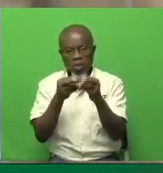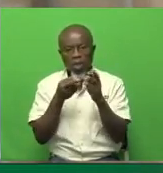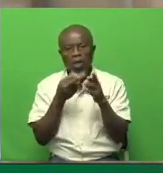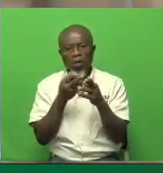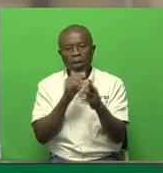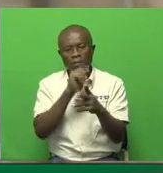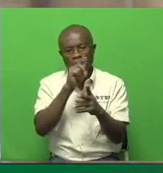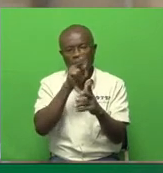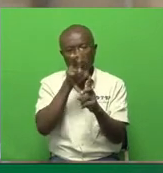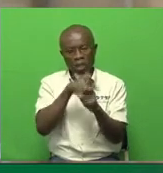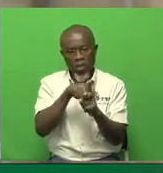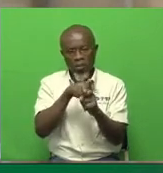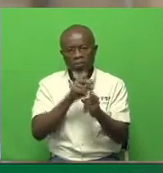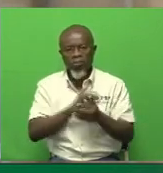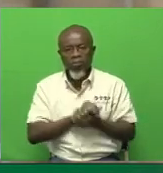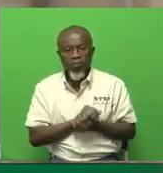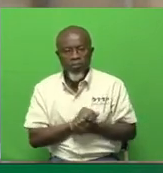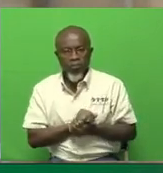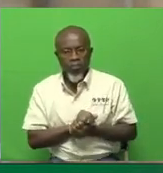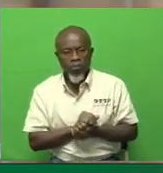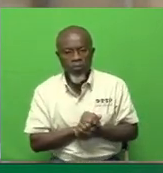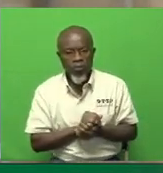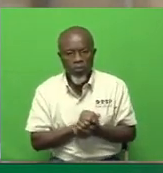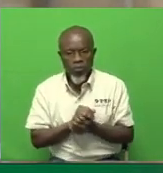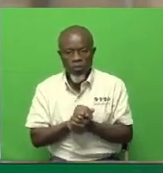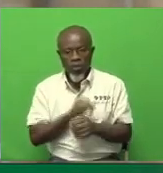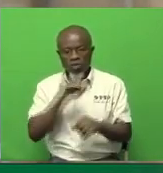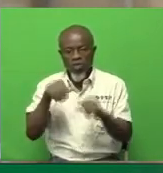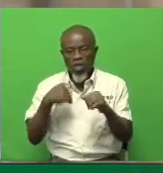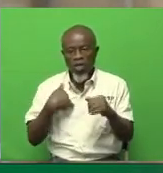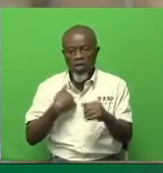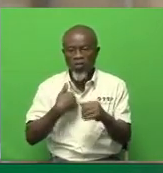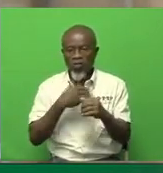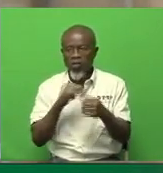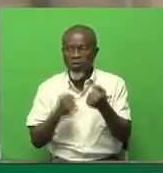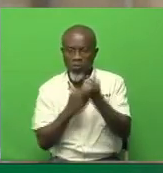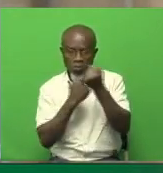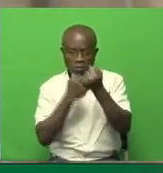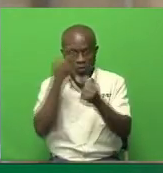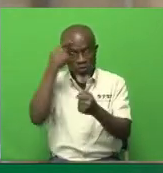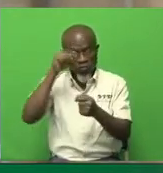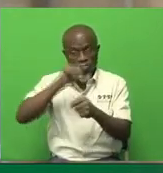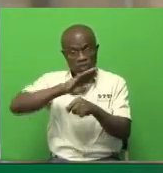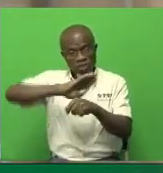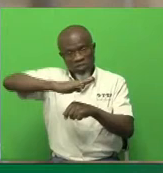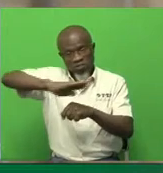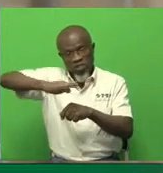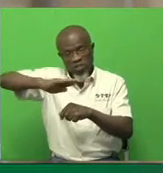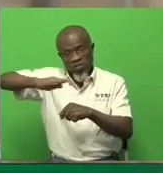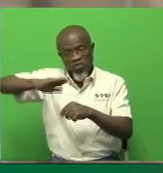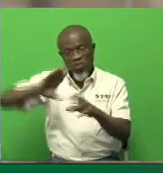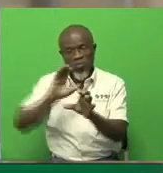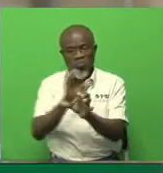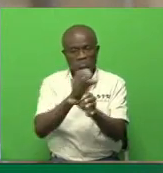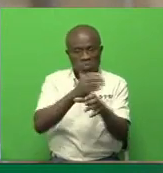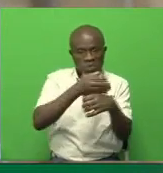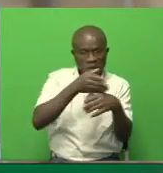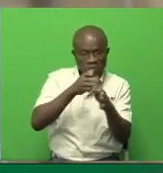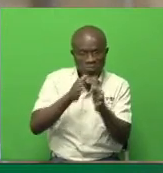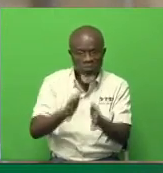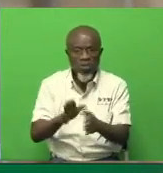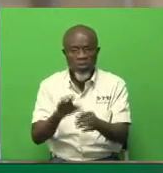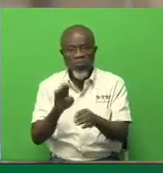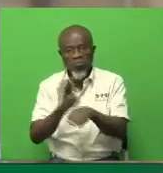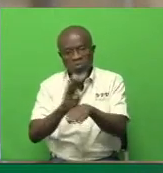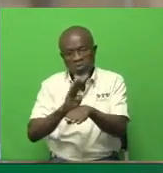platform to support some of our local Artisans and our local Craftsman and crafts women and therefore I'm very very proud of TST